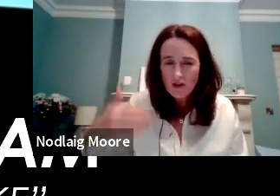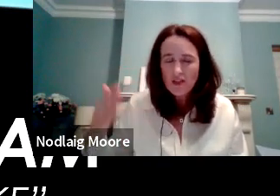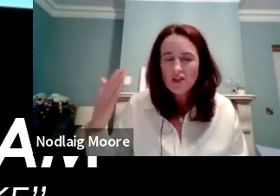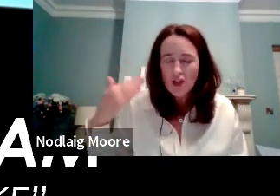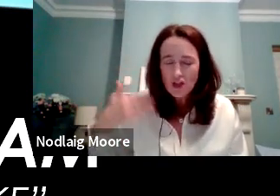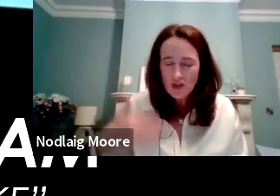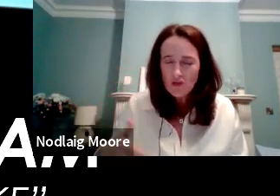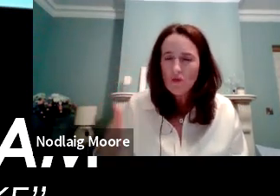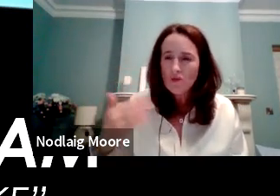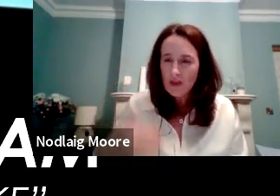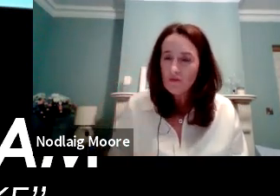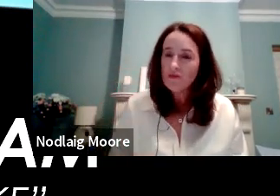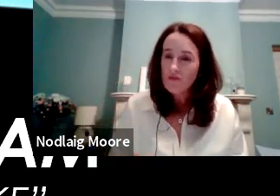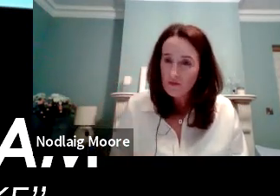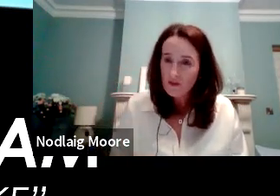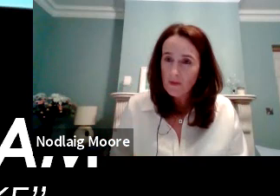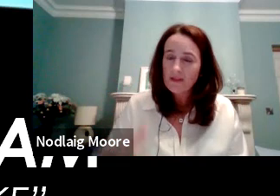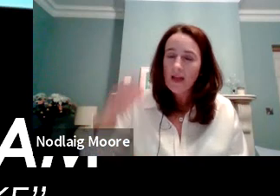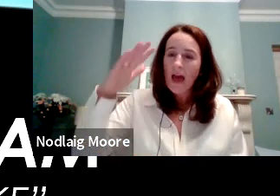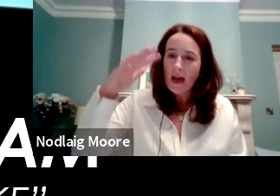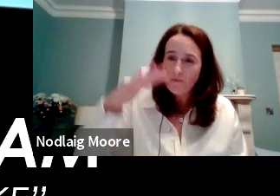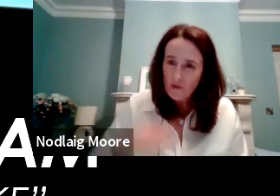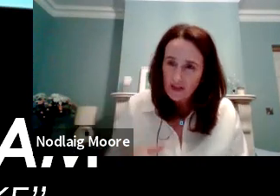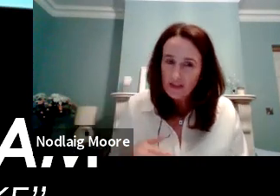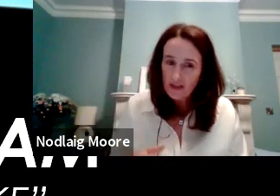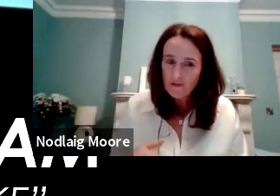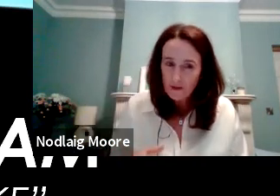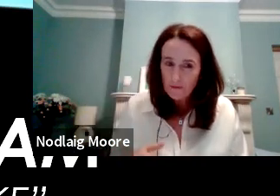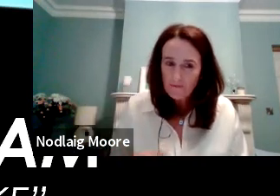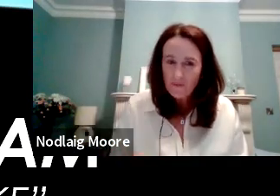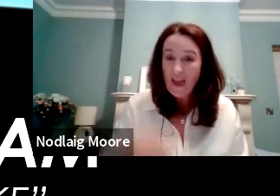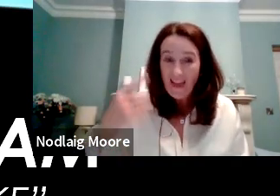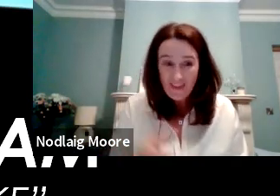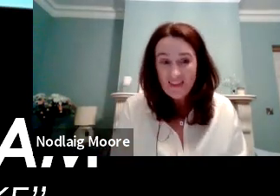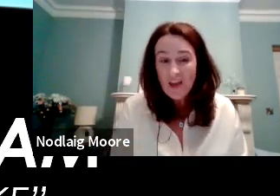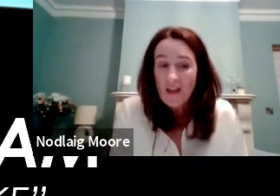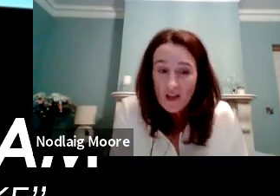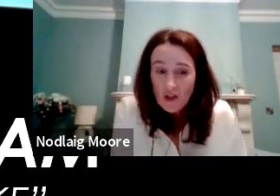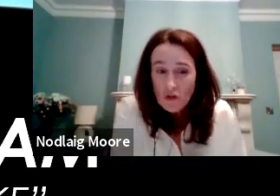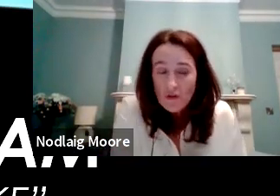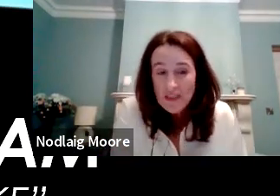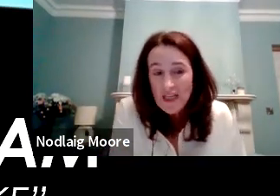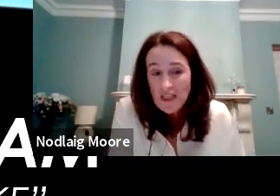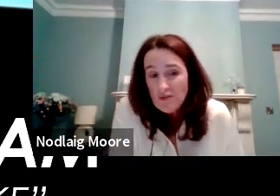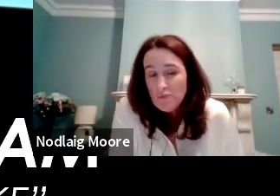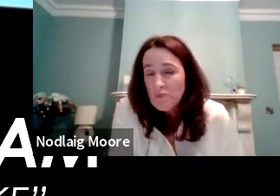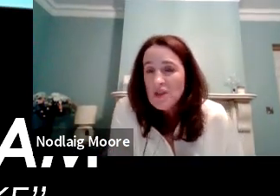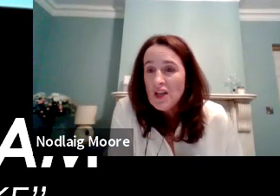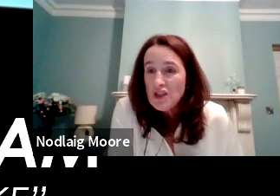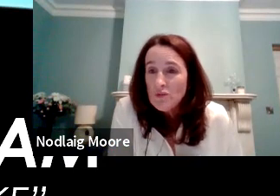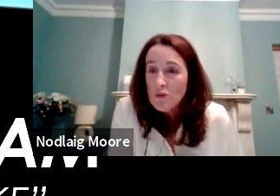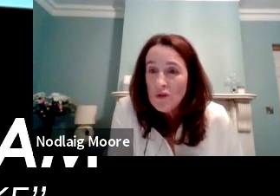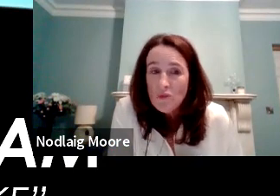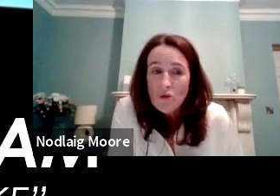really trying to slow down the stress response and bring yourself down. And then, you know, this lady puts